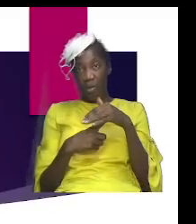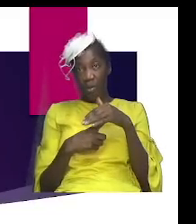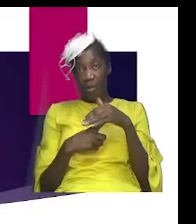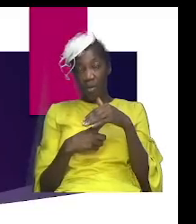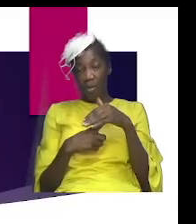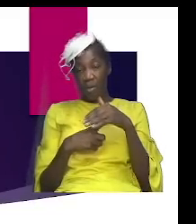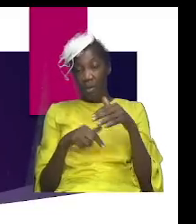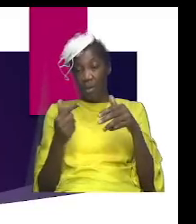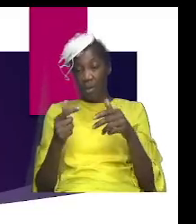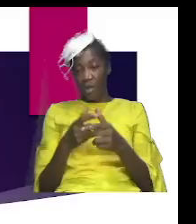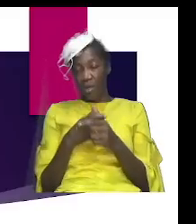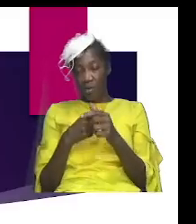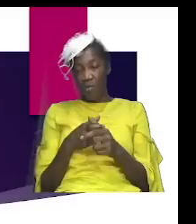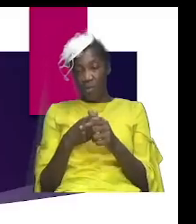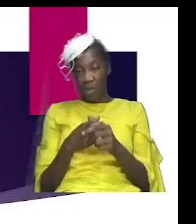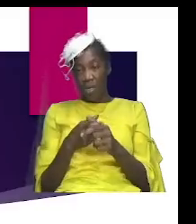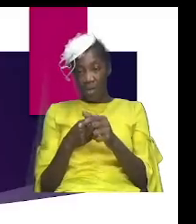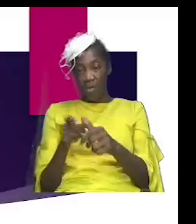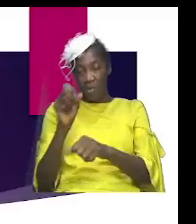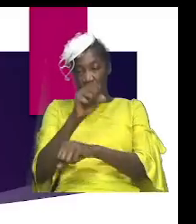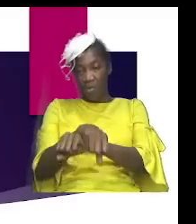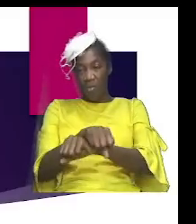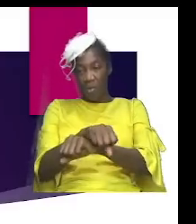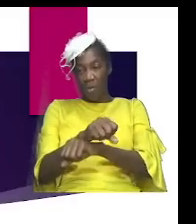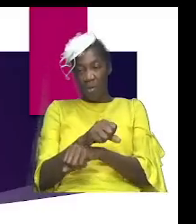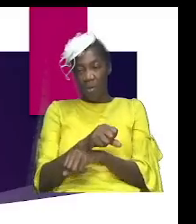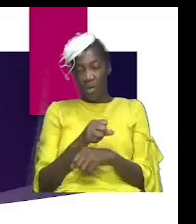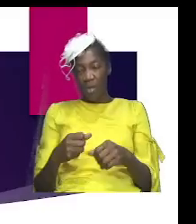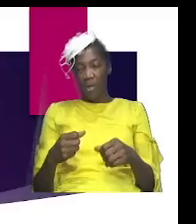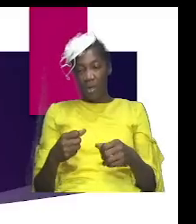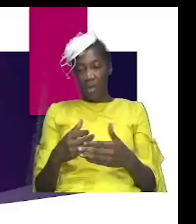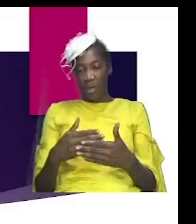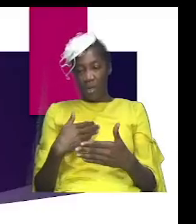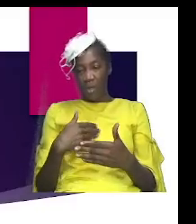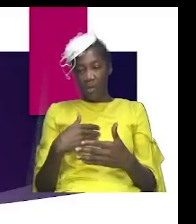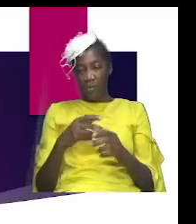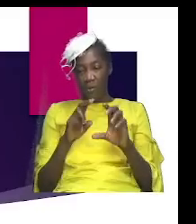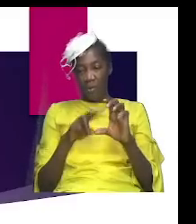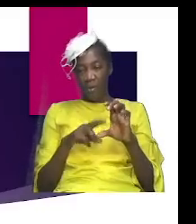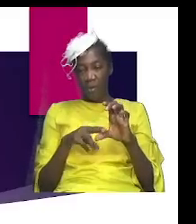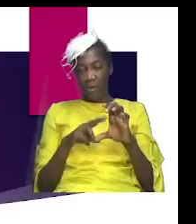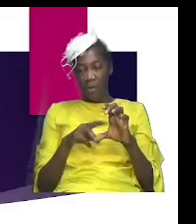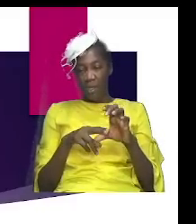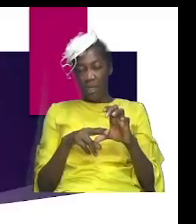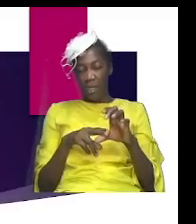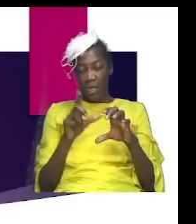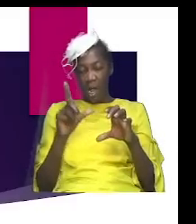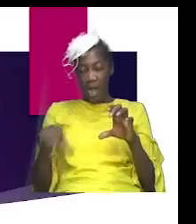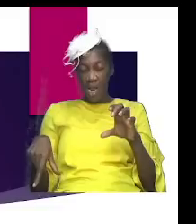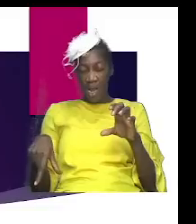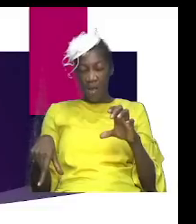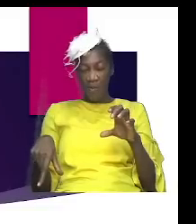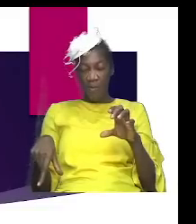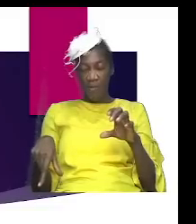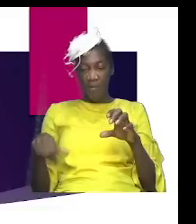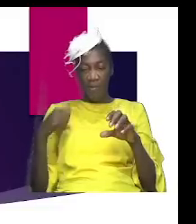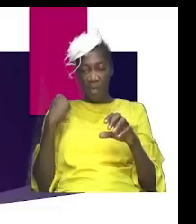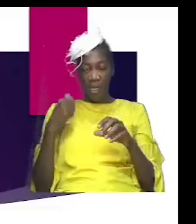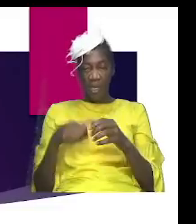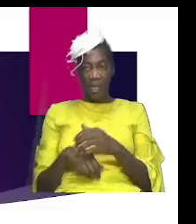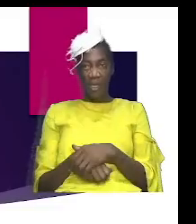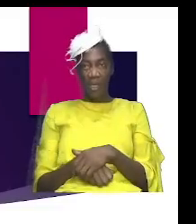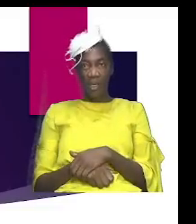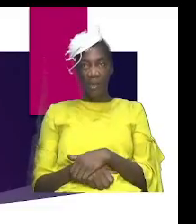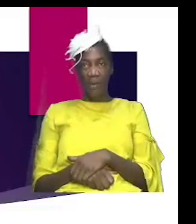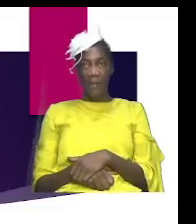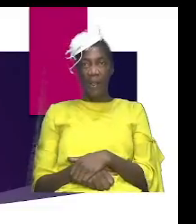were running down position and running down the upfront seat and all of those things, that will be left behind. I want us to make